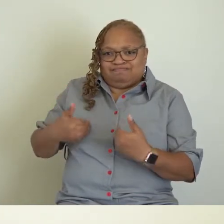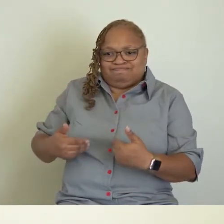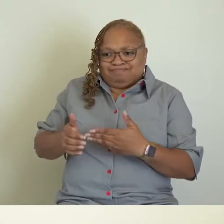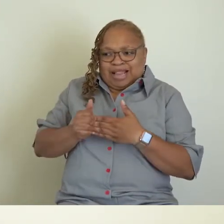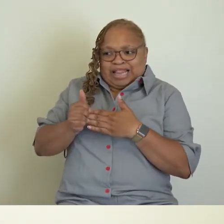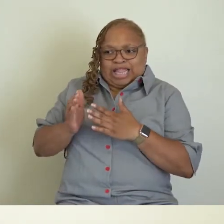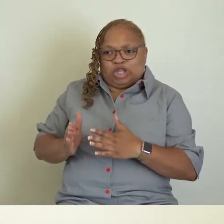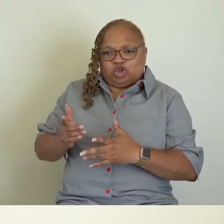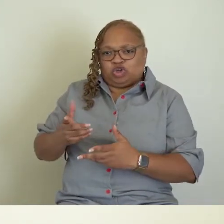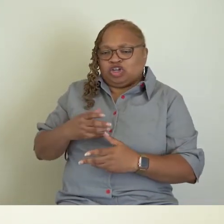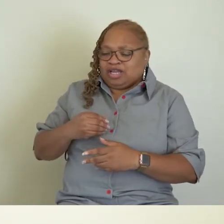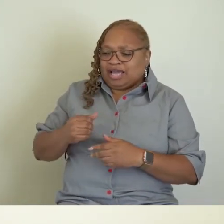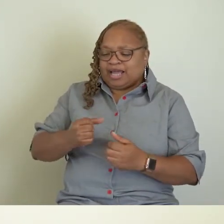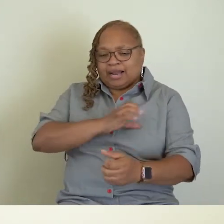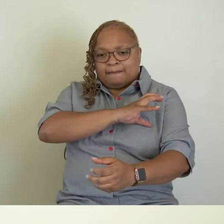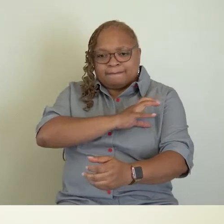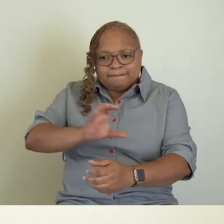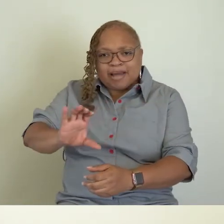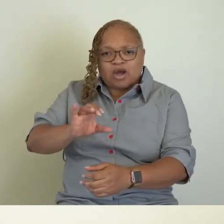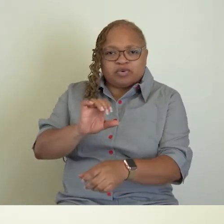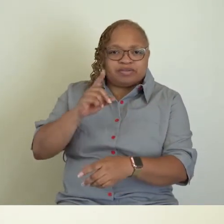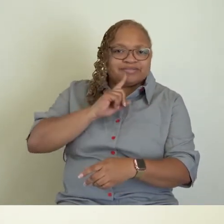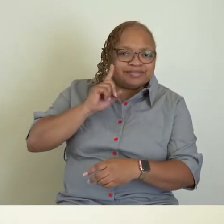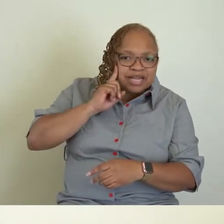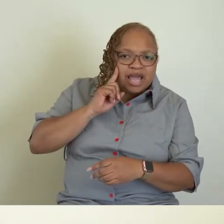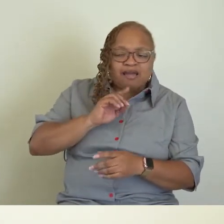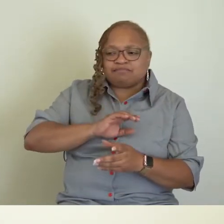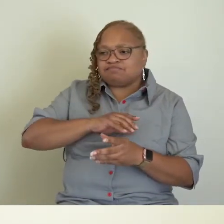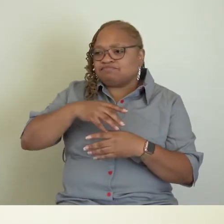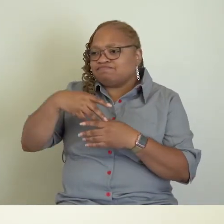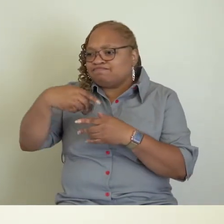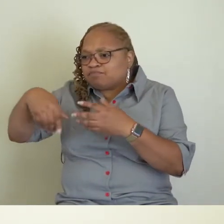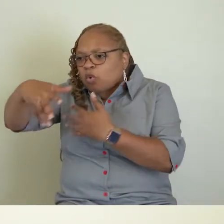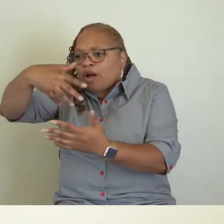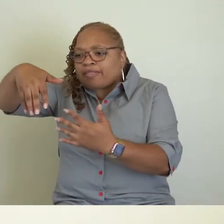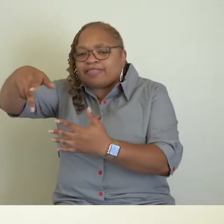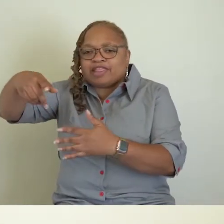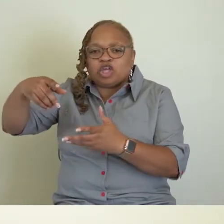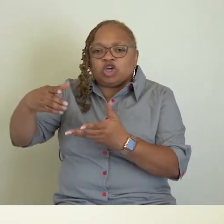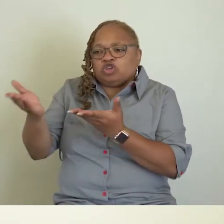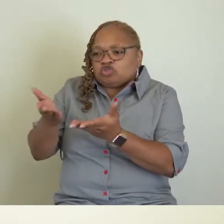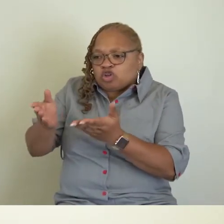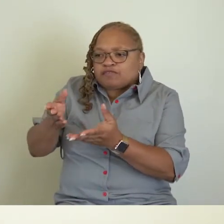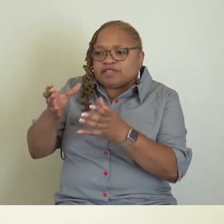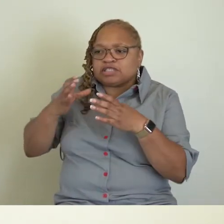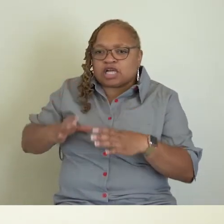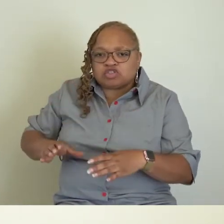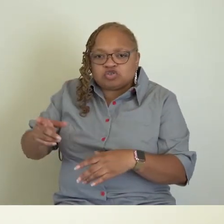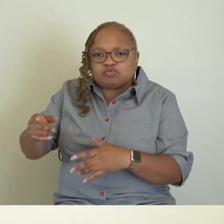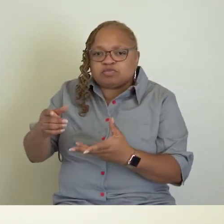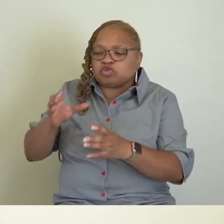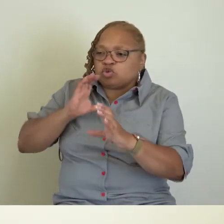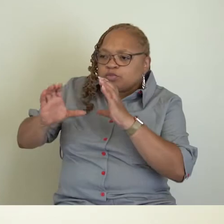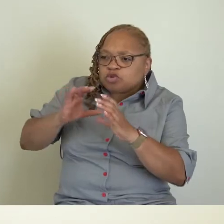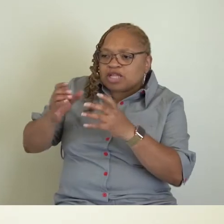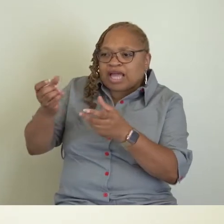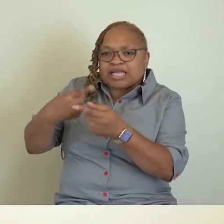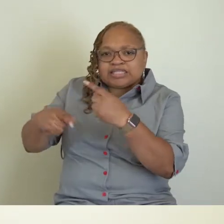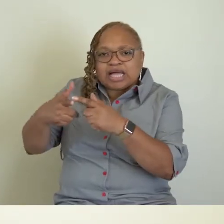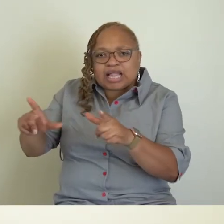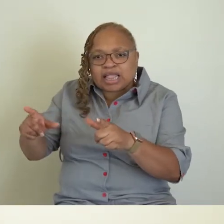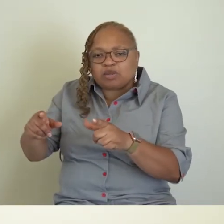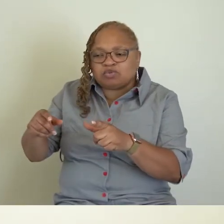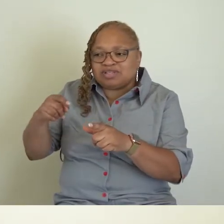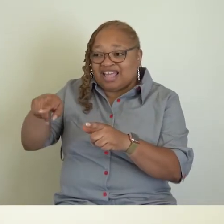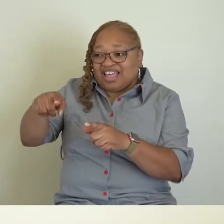leader to empower the deaf to go out there, serve these customers, communicate in sign language. They have to